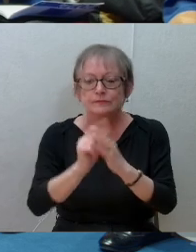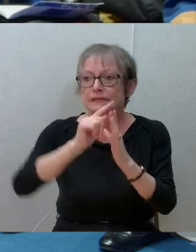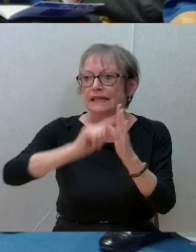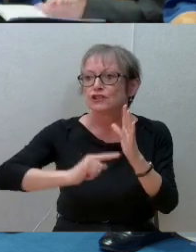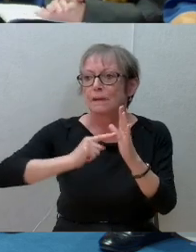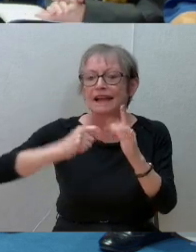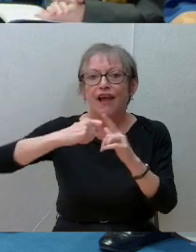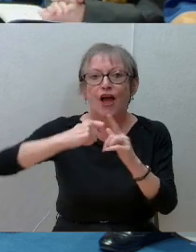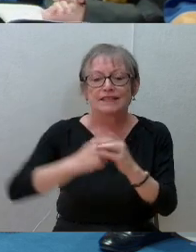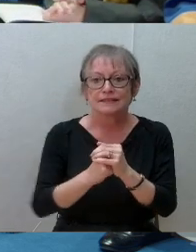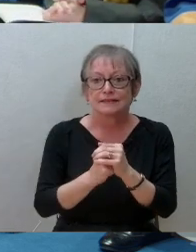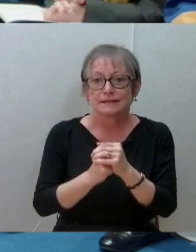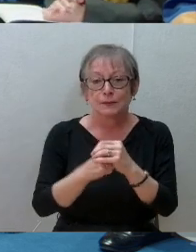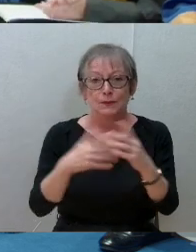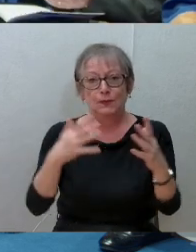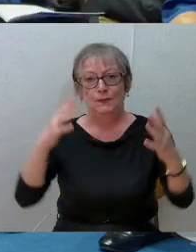Jason Kerr.